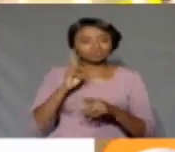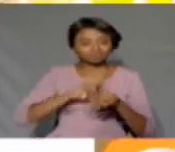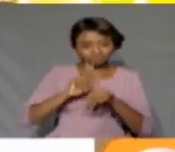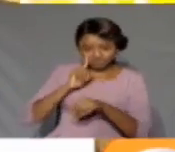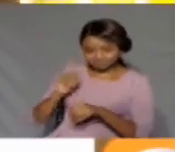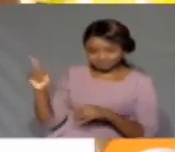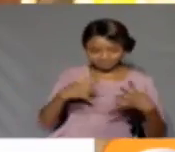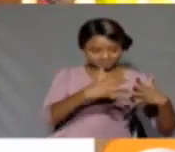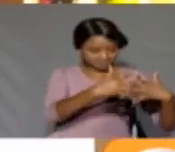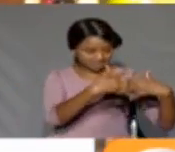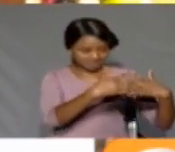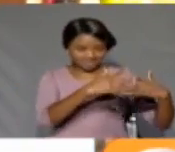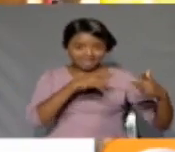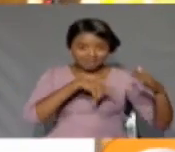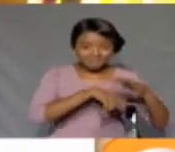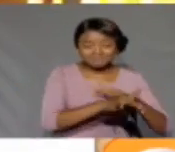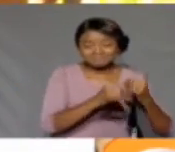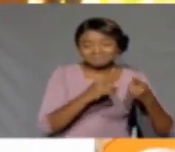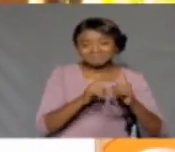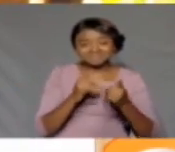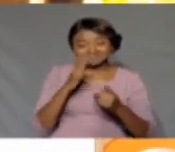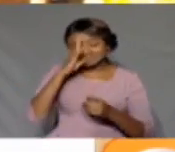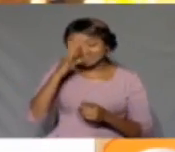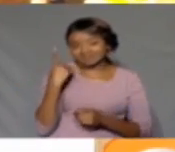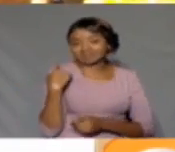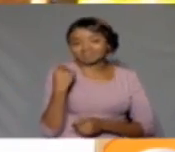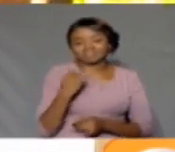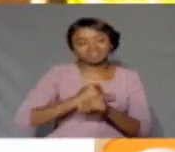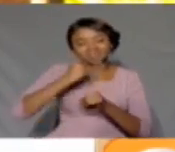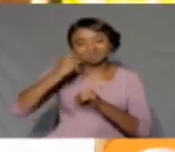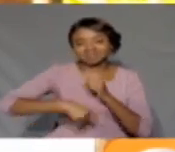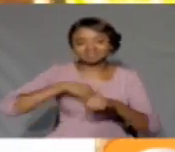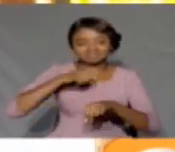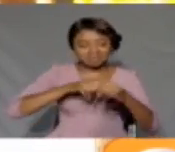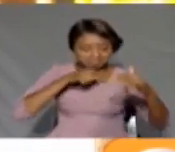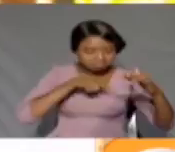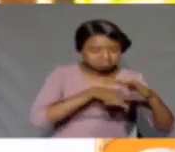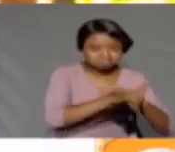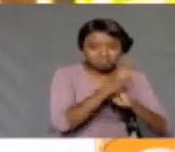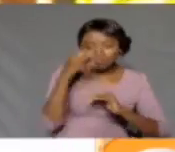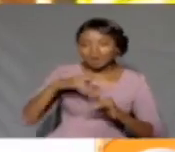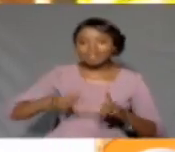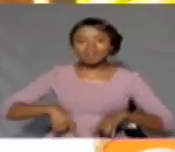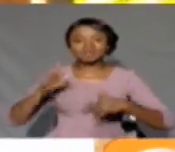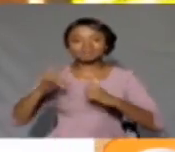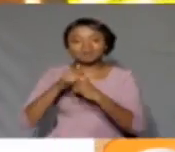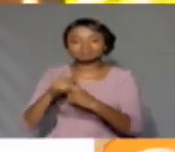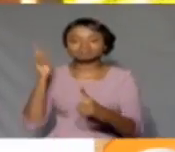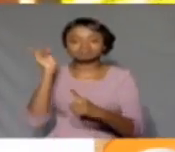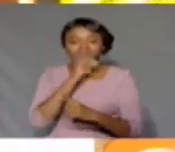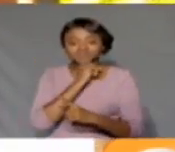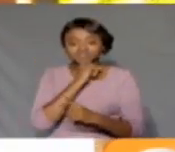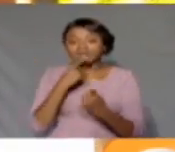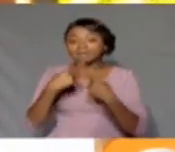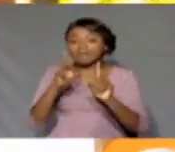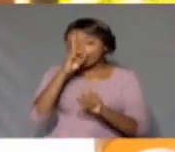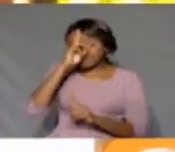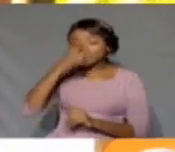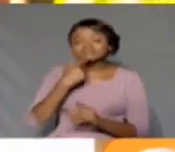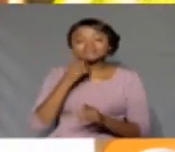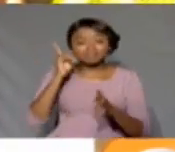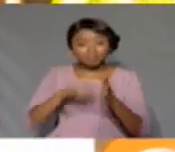gates, but Sunday turned out to be the very last when their lives were cut short under very mysterious circumstances. Detectives say that